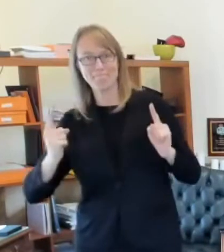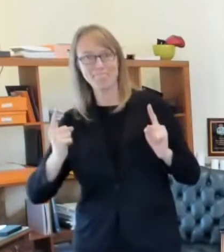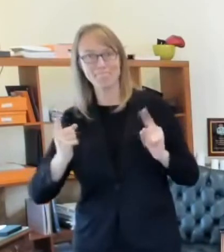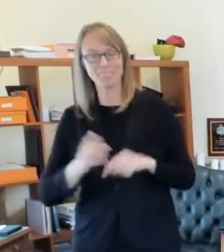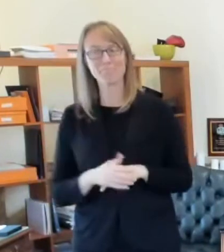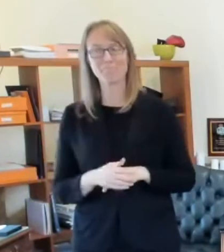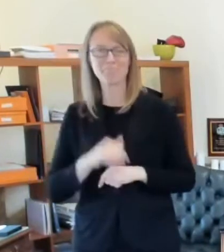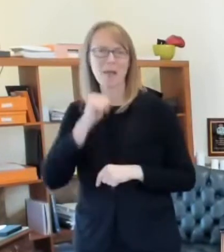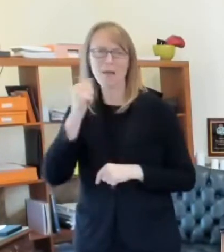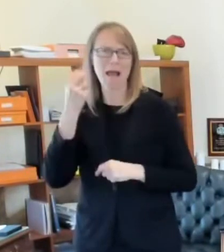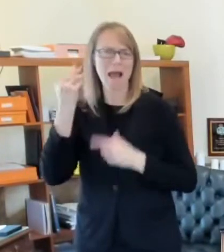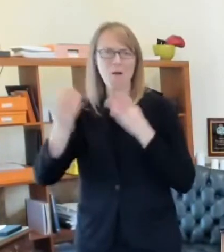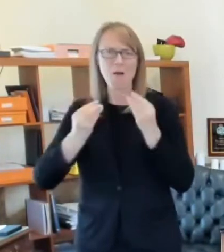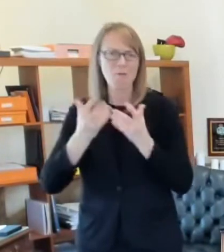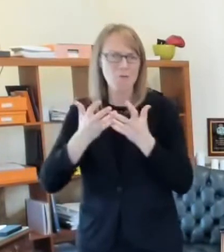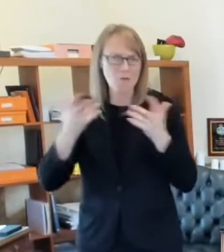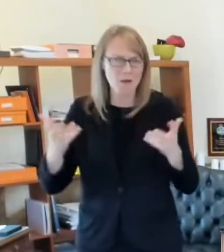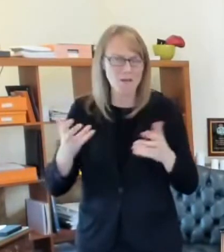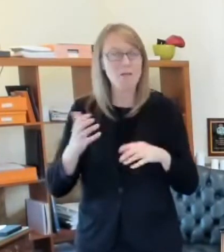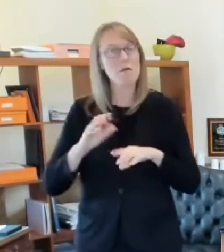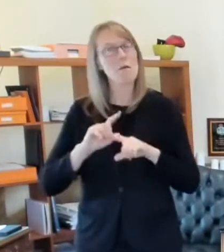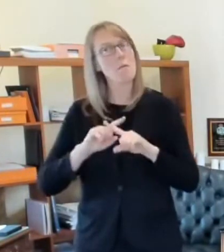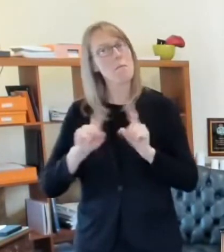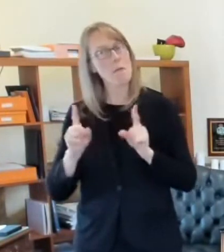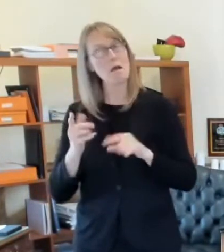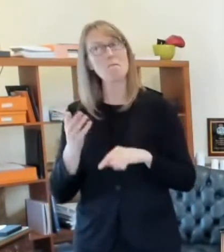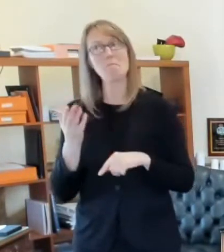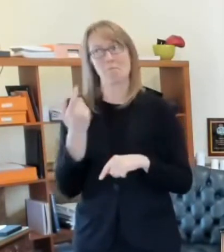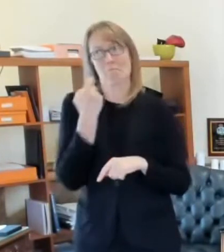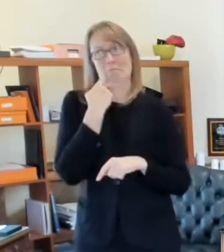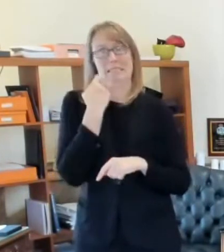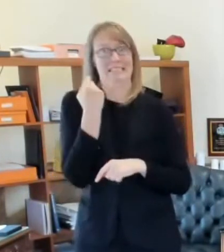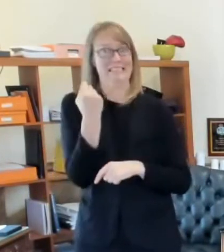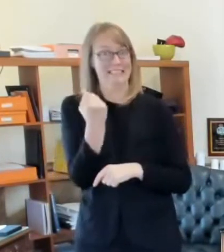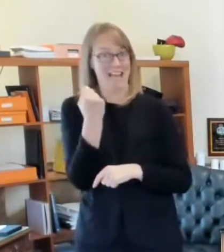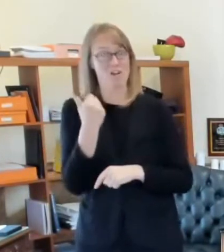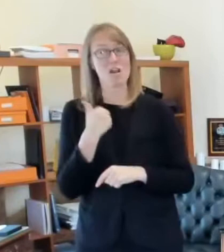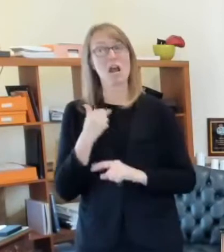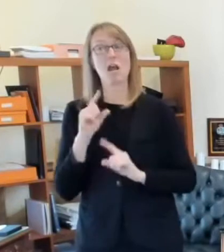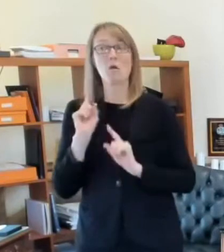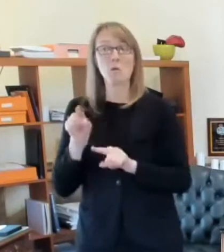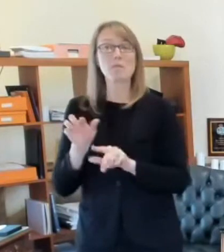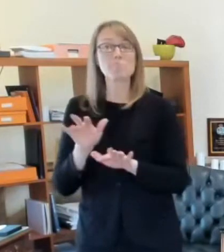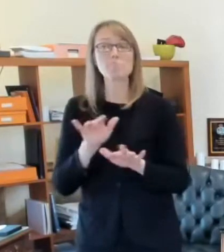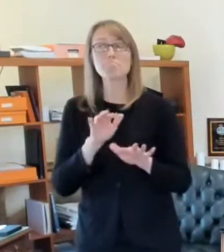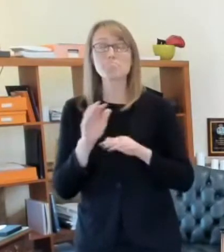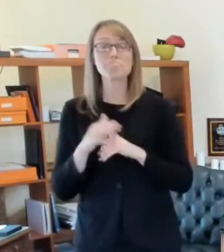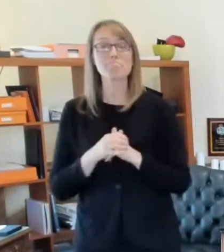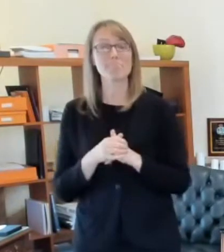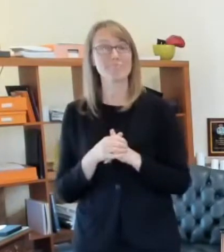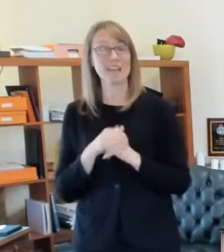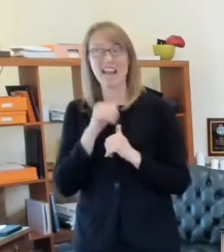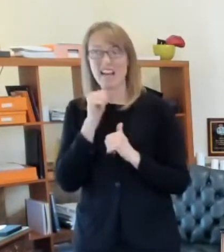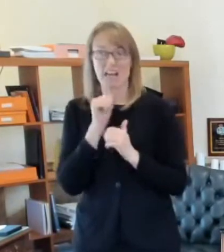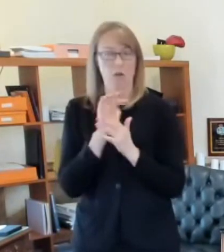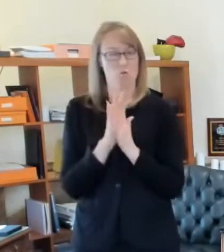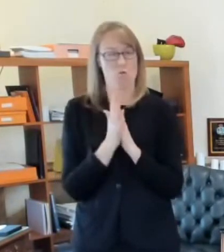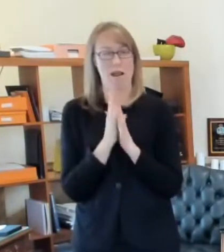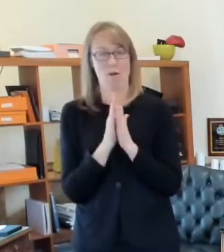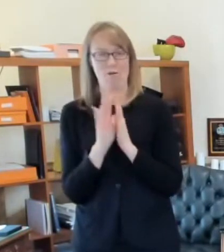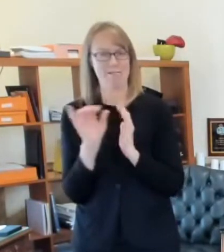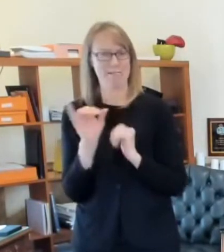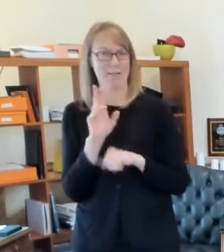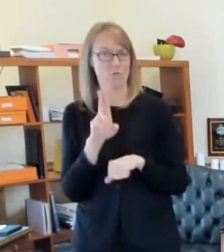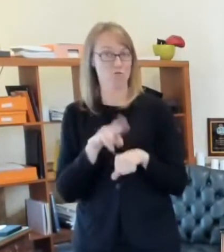Saturday. And it wasn't crowded like it usually is, you know, around Christmas time.